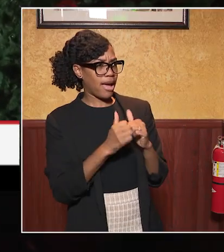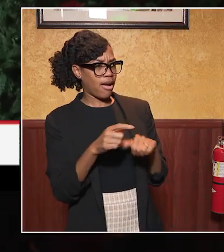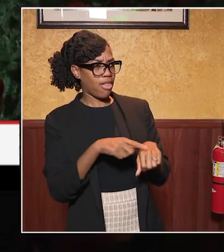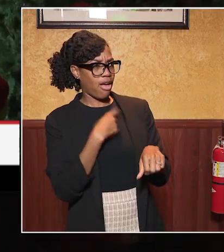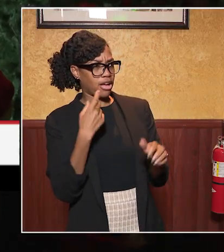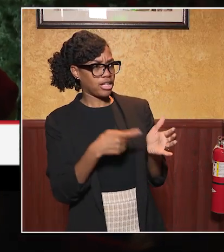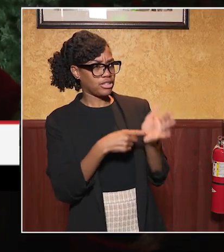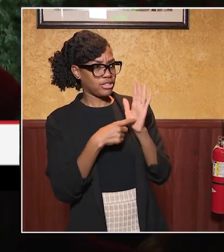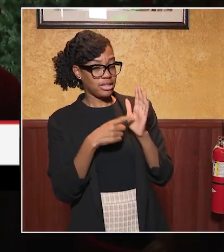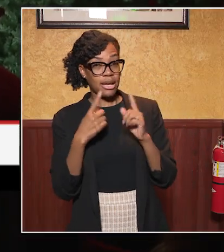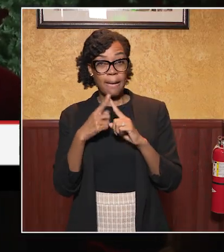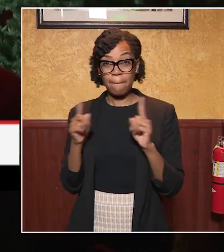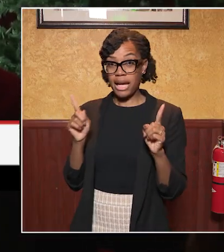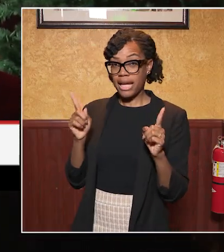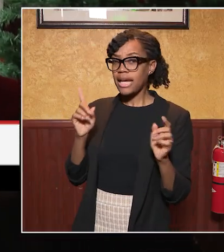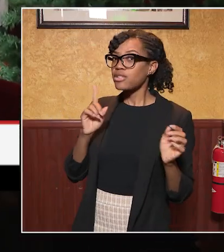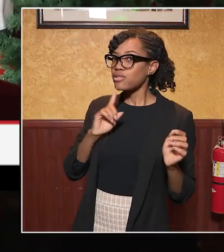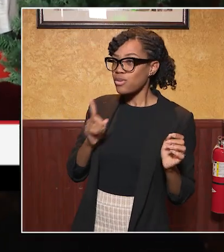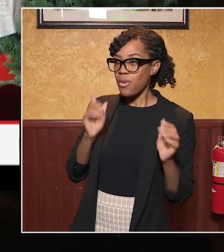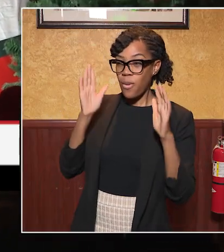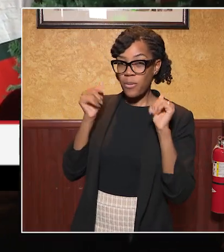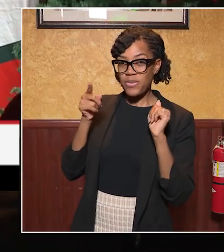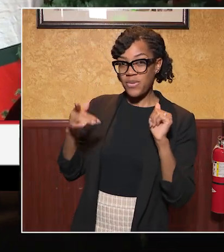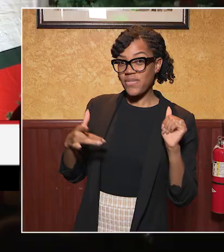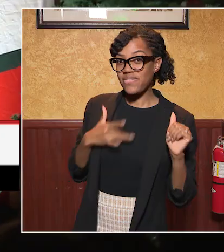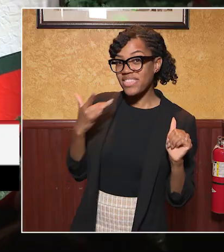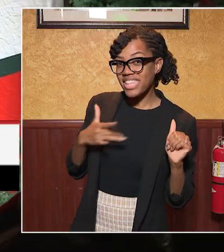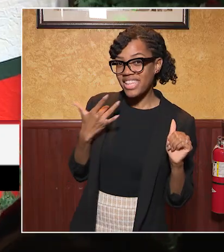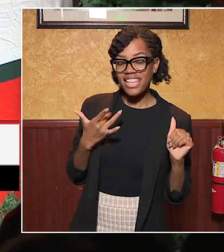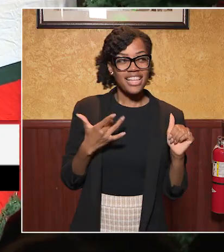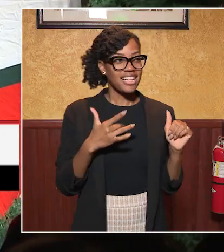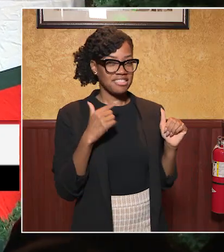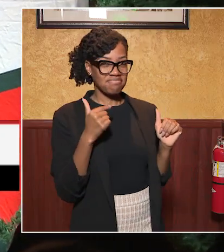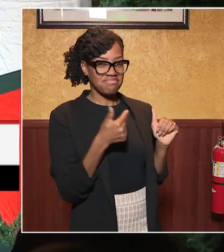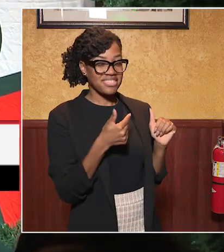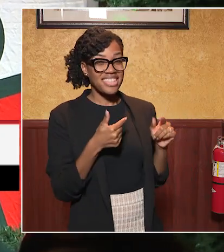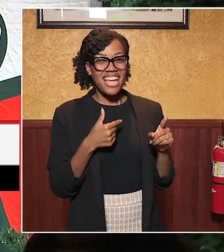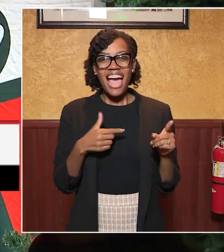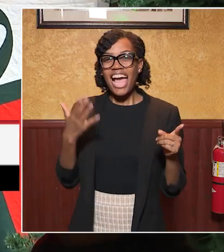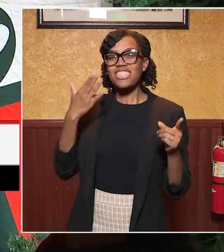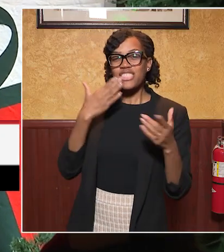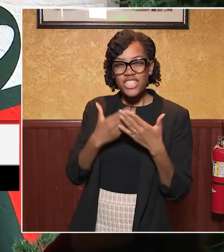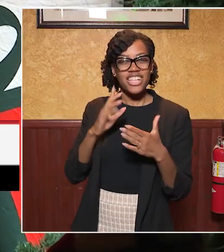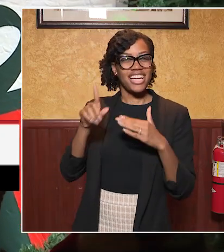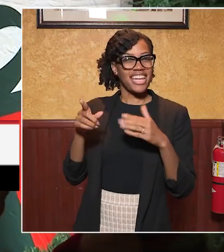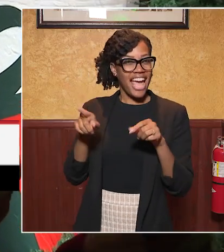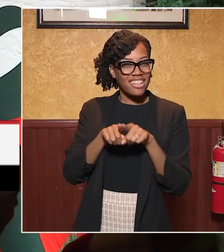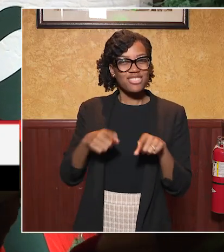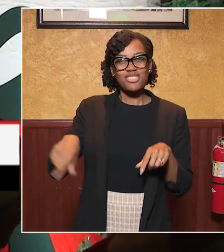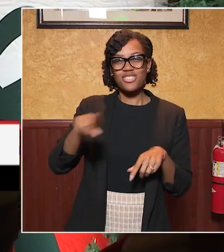but I sure hope you feel as good as you look.